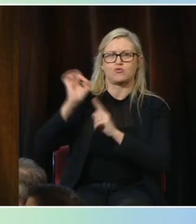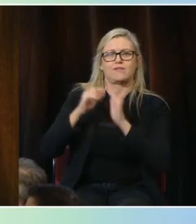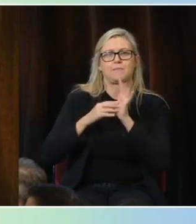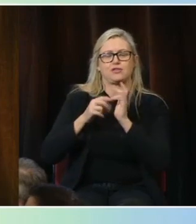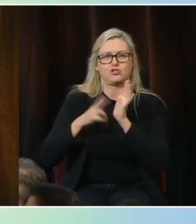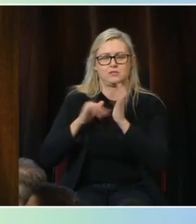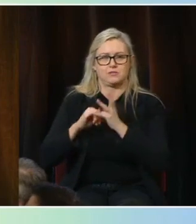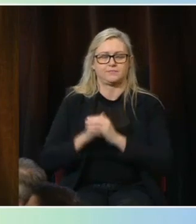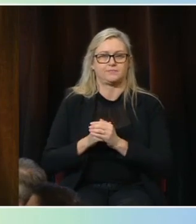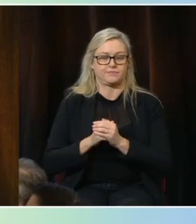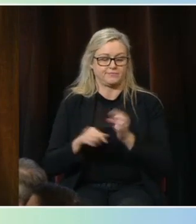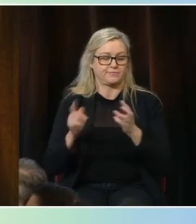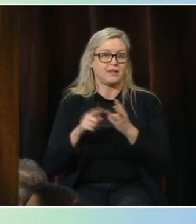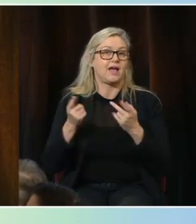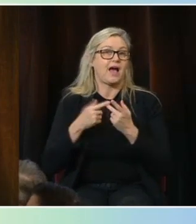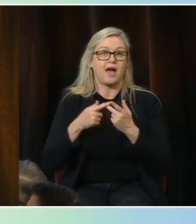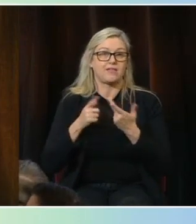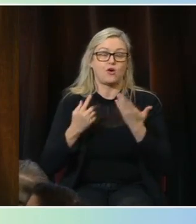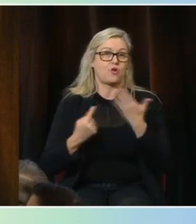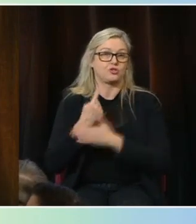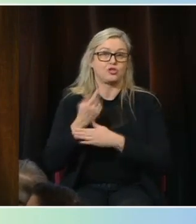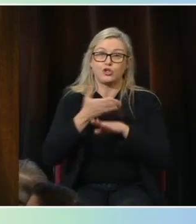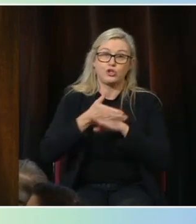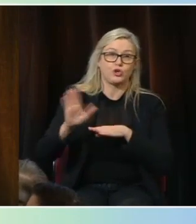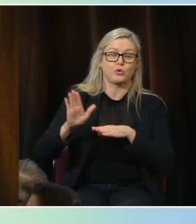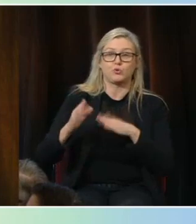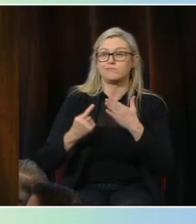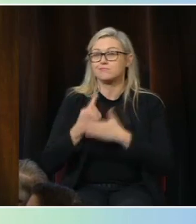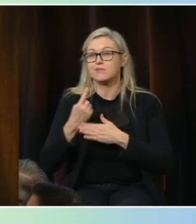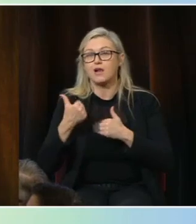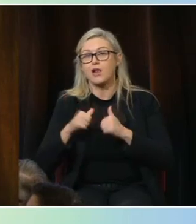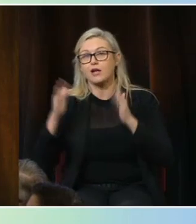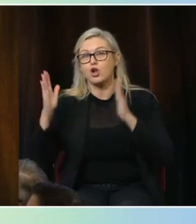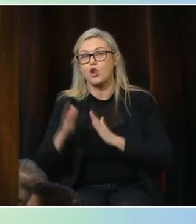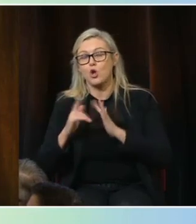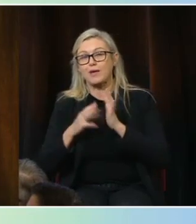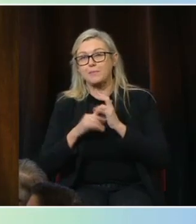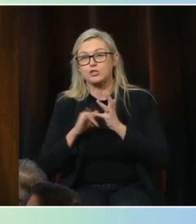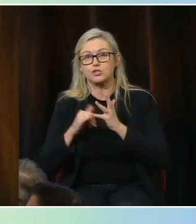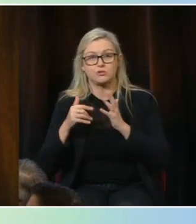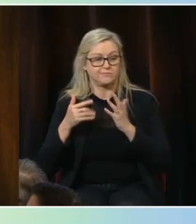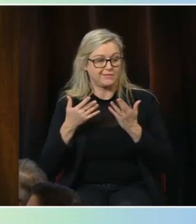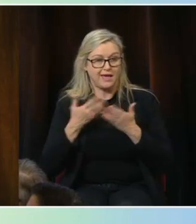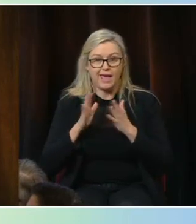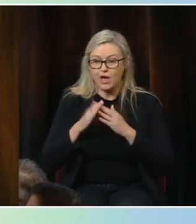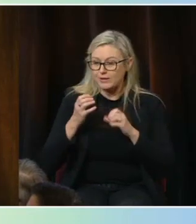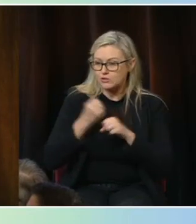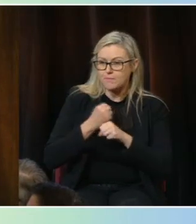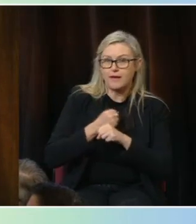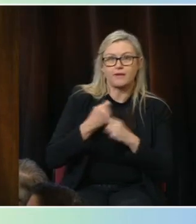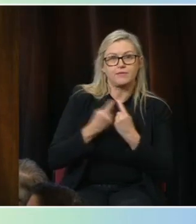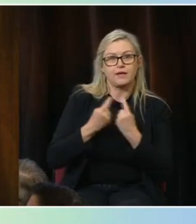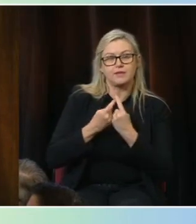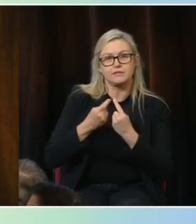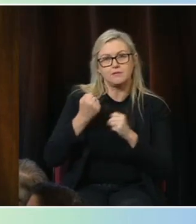third there are the straight up opportunities new activities such as low emission extraction and processing of critical materials minerals are